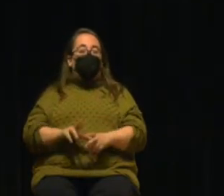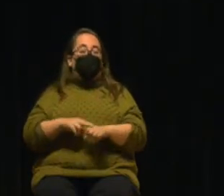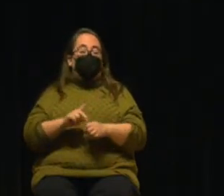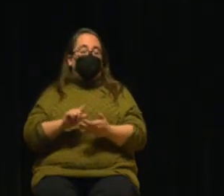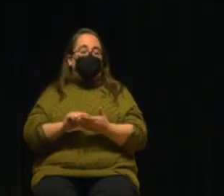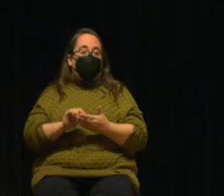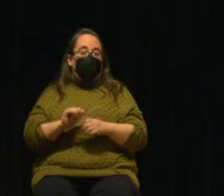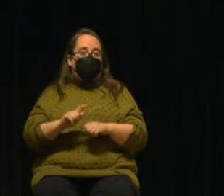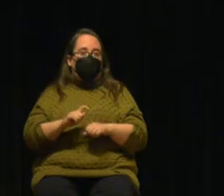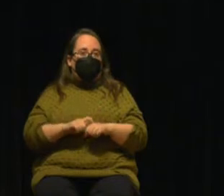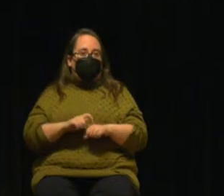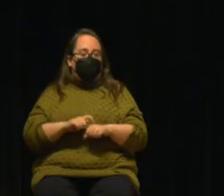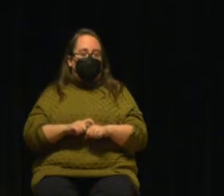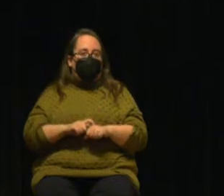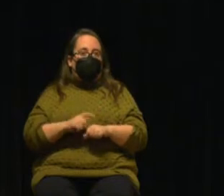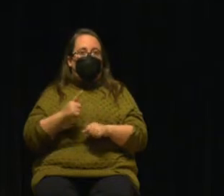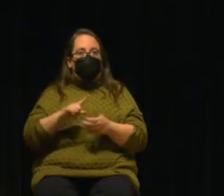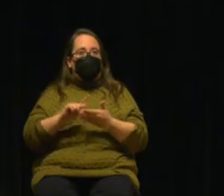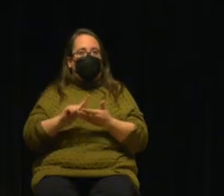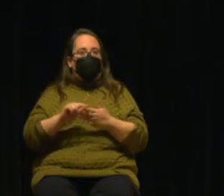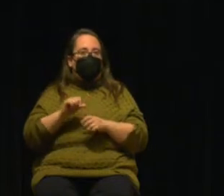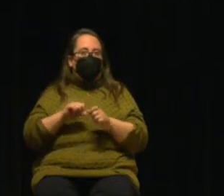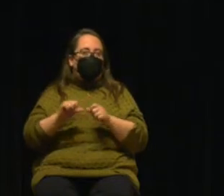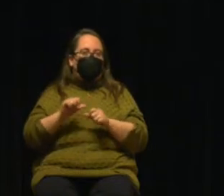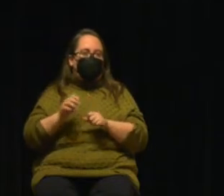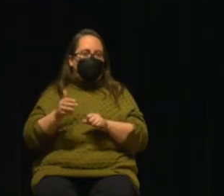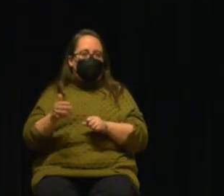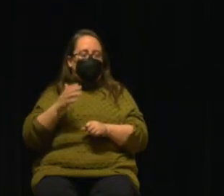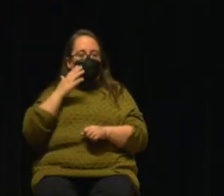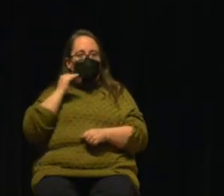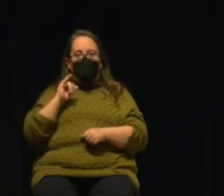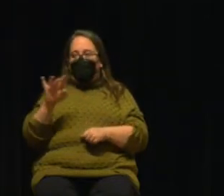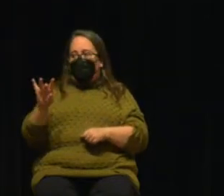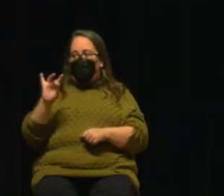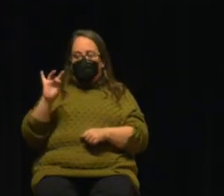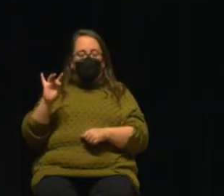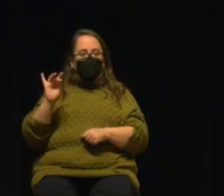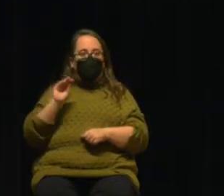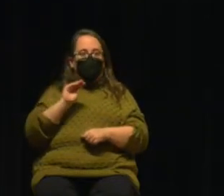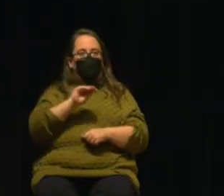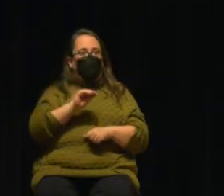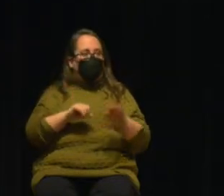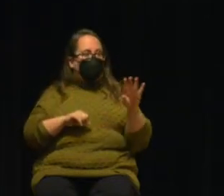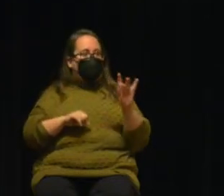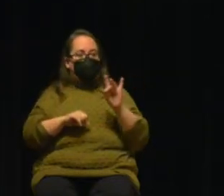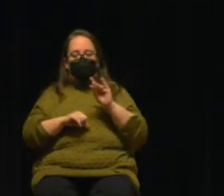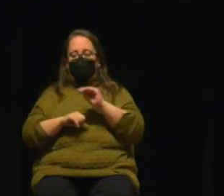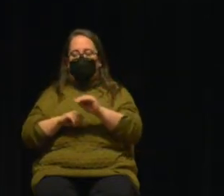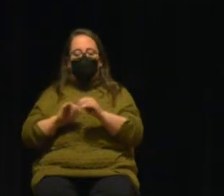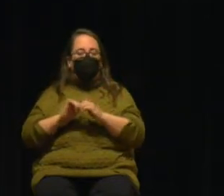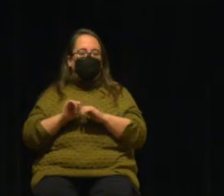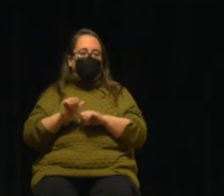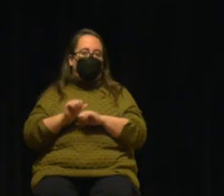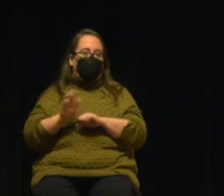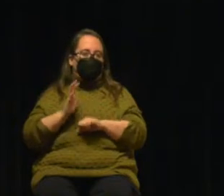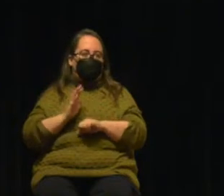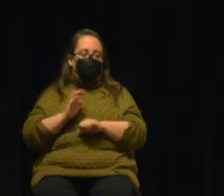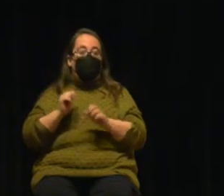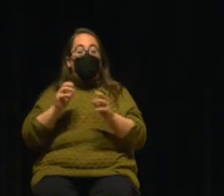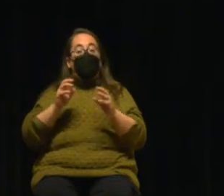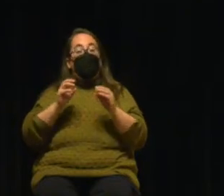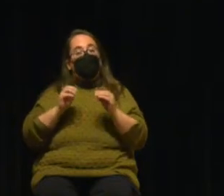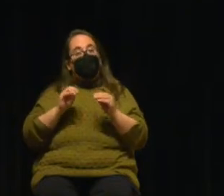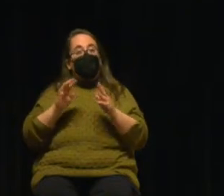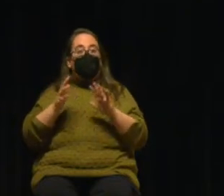in this period is they're always printing each other's stuff. You know, you sort of pick something up and you stick it in your newspaper. That's the way it works. So there's a